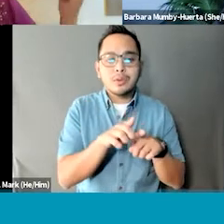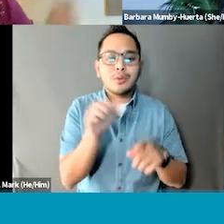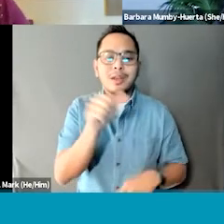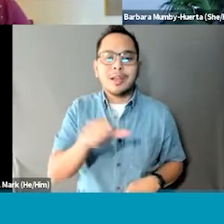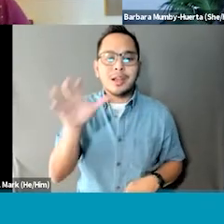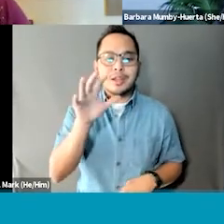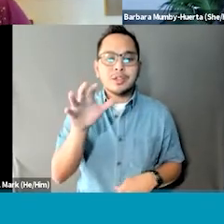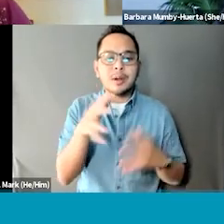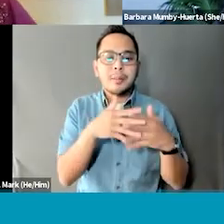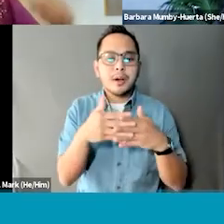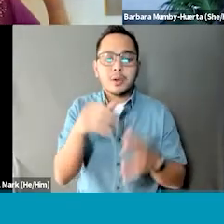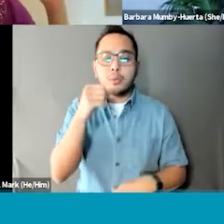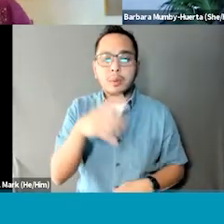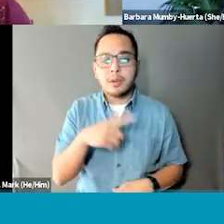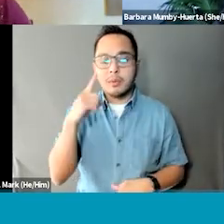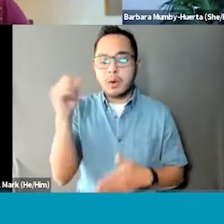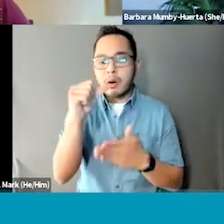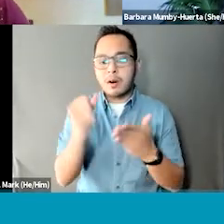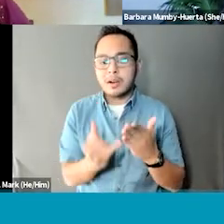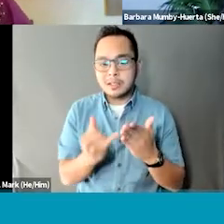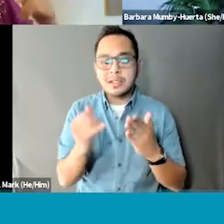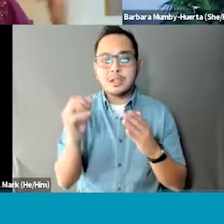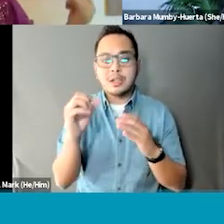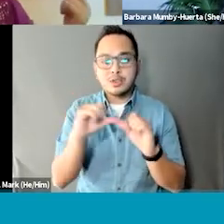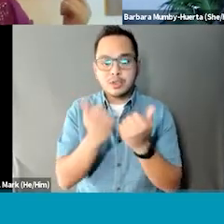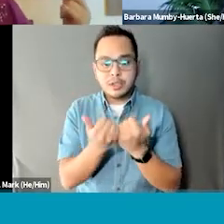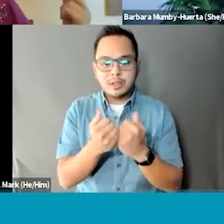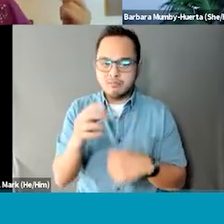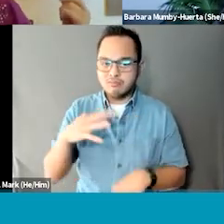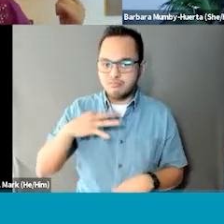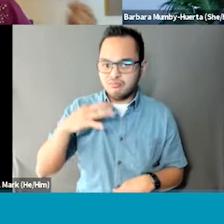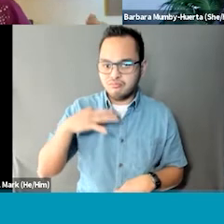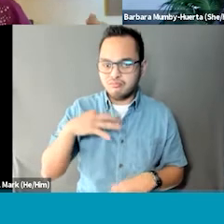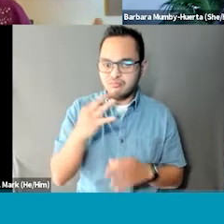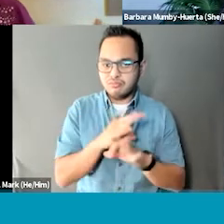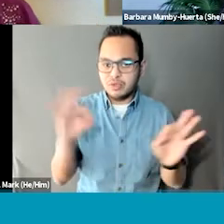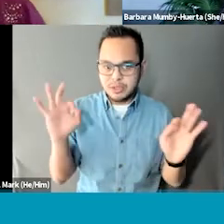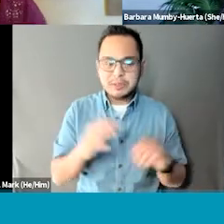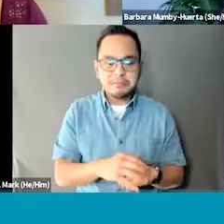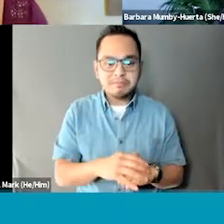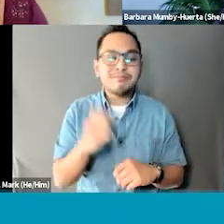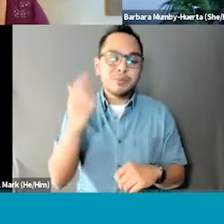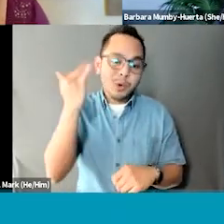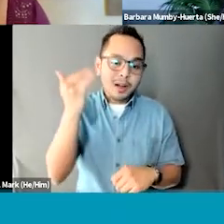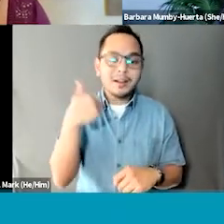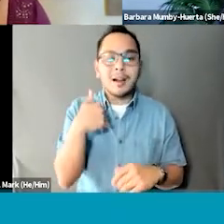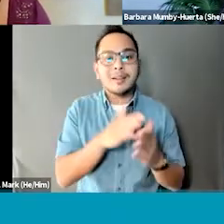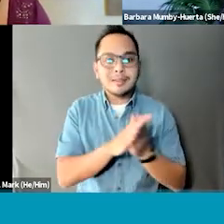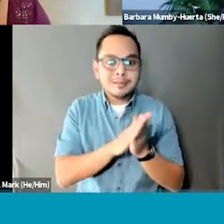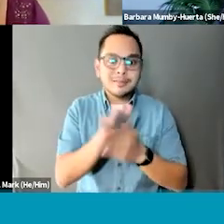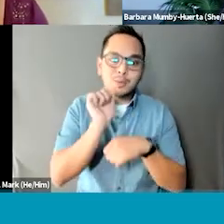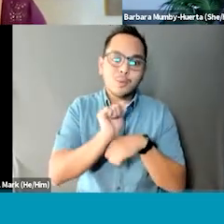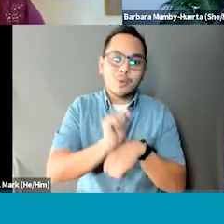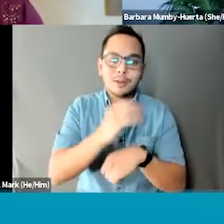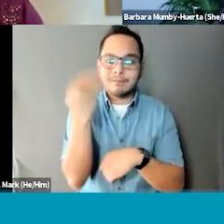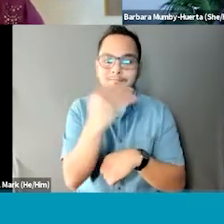for quite a few years, pro bono. Part of it was I was a workaholic, and I think